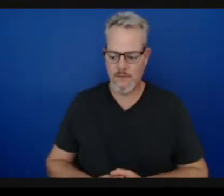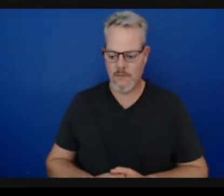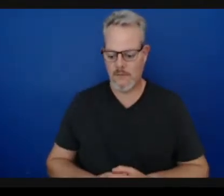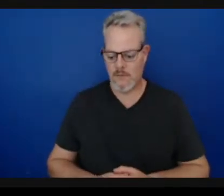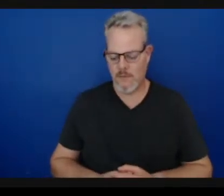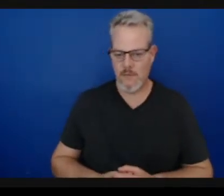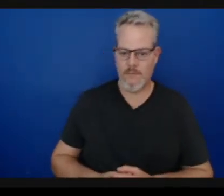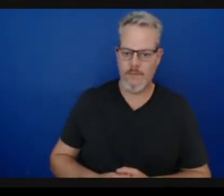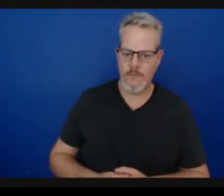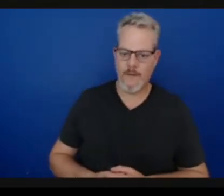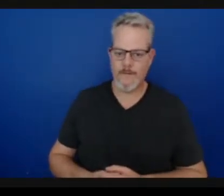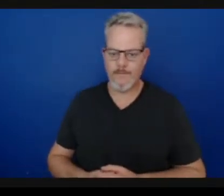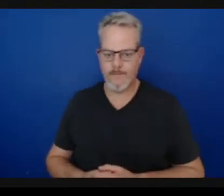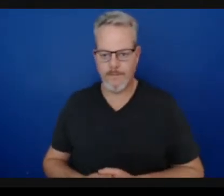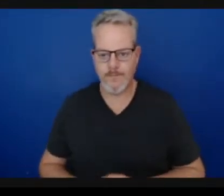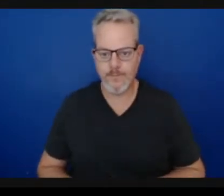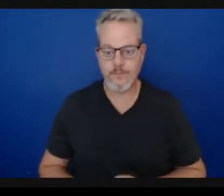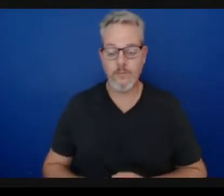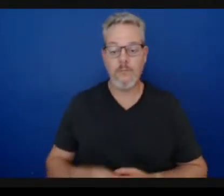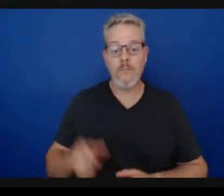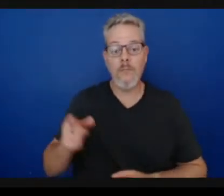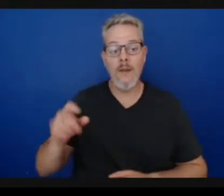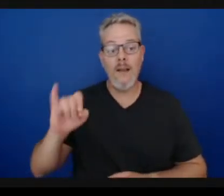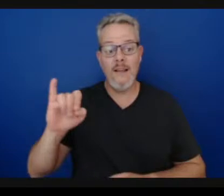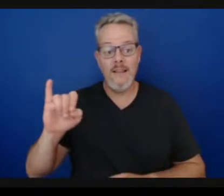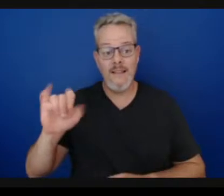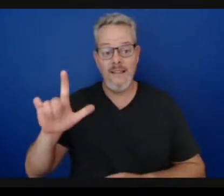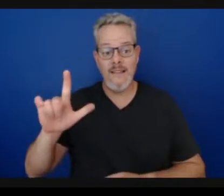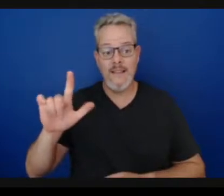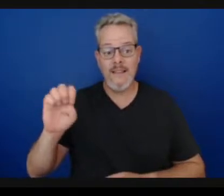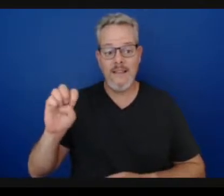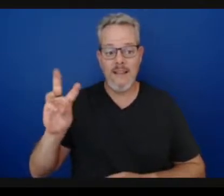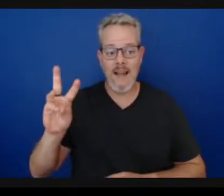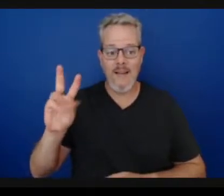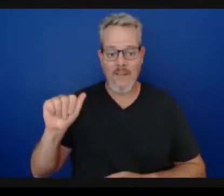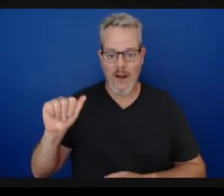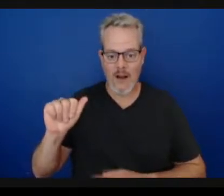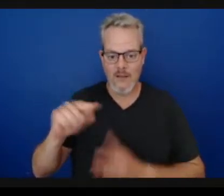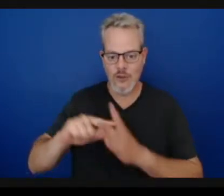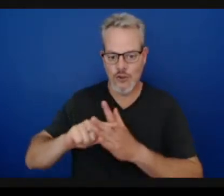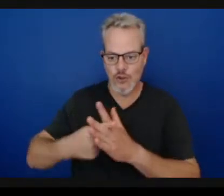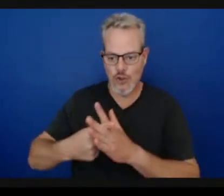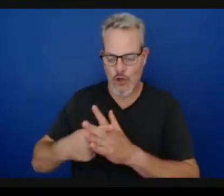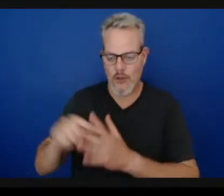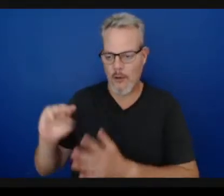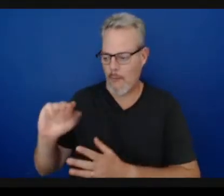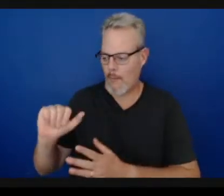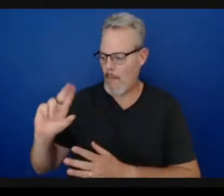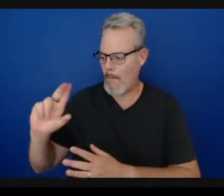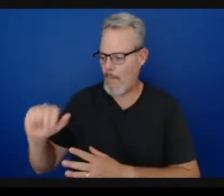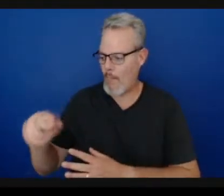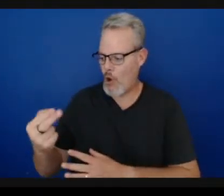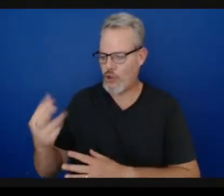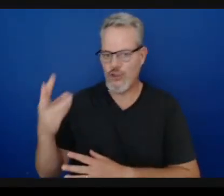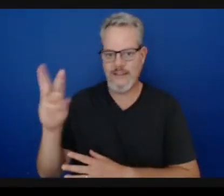The Kilauea series started on March 16th and continued until April 7th.